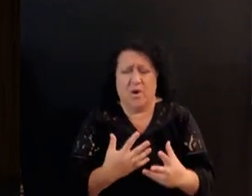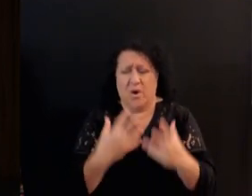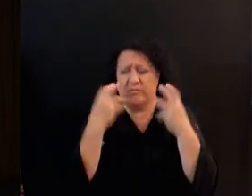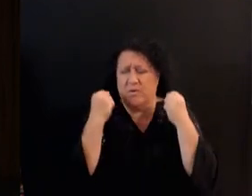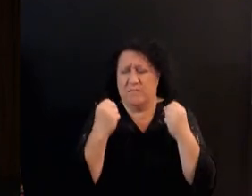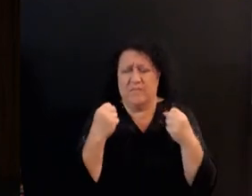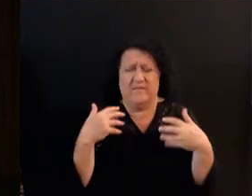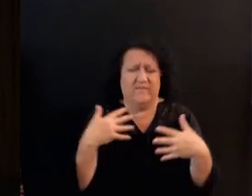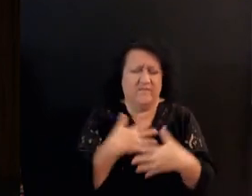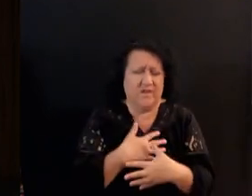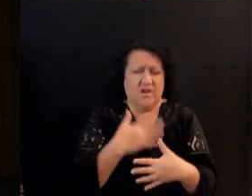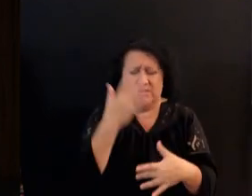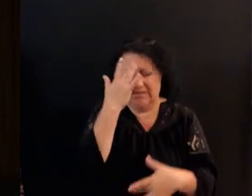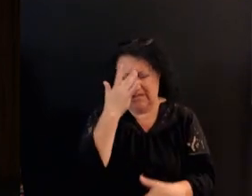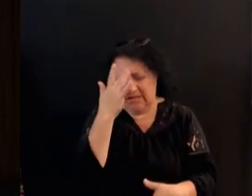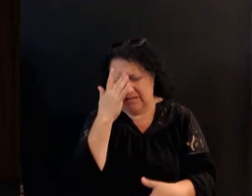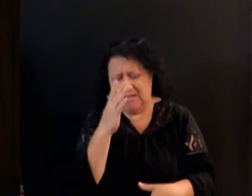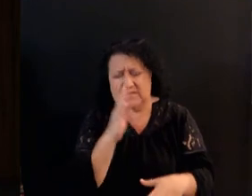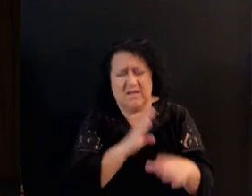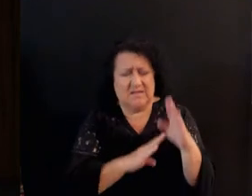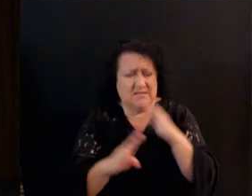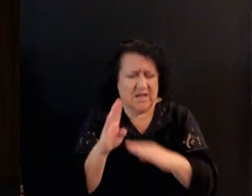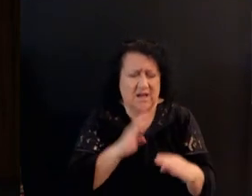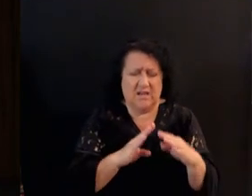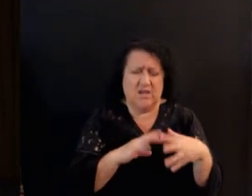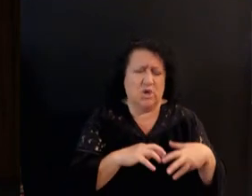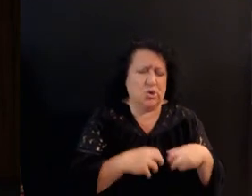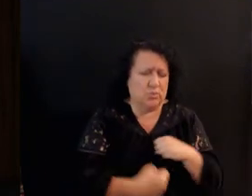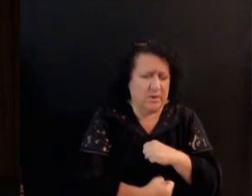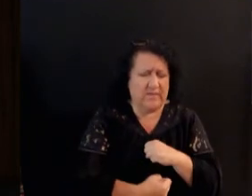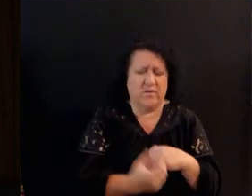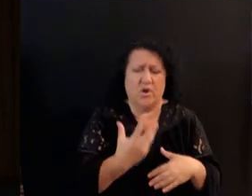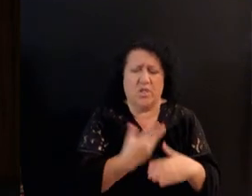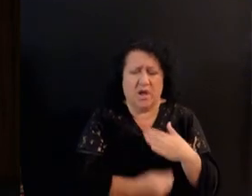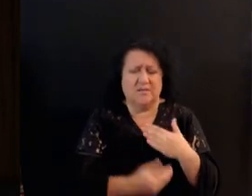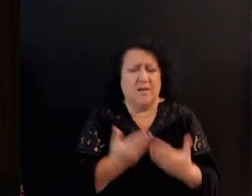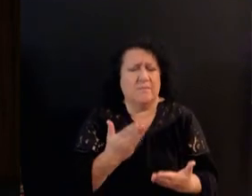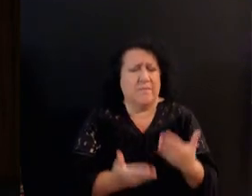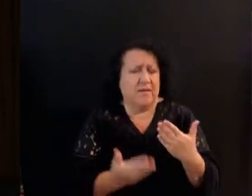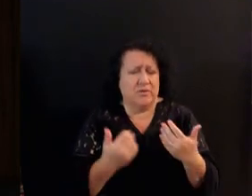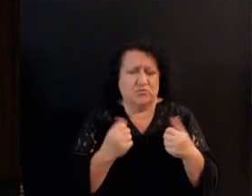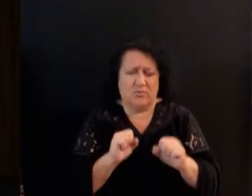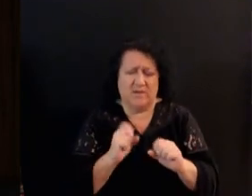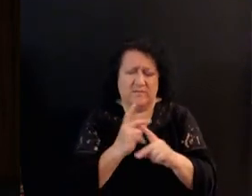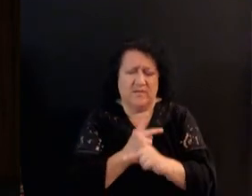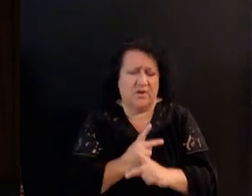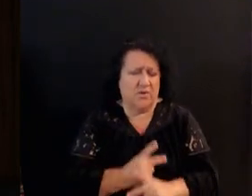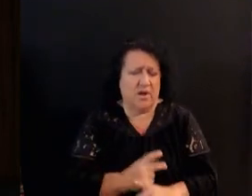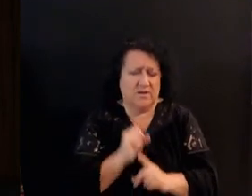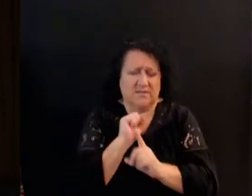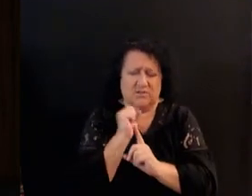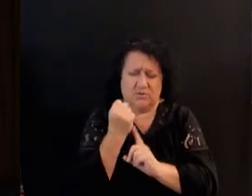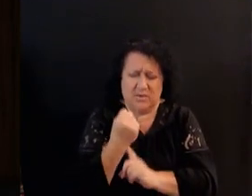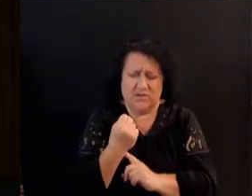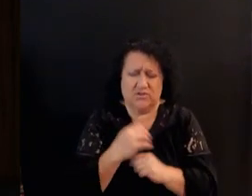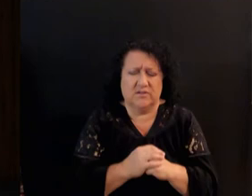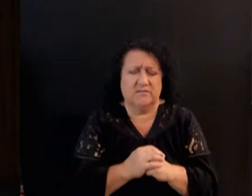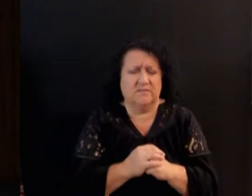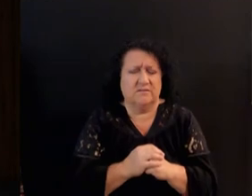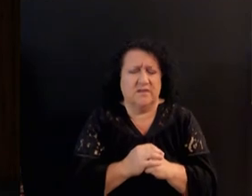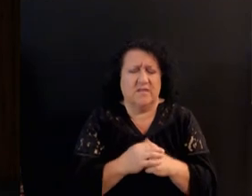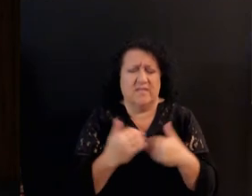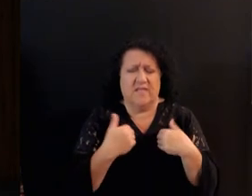anxiety, by grief or loss. They may be trying to figure out how to deal with the situation, Lord. They have no earthly